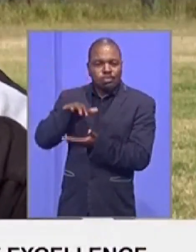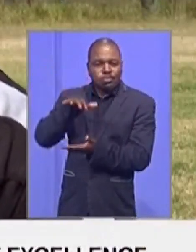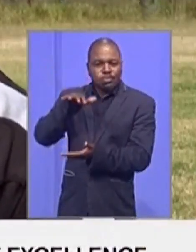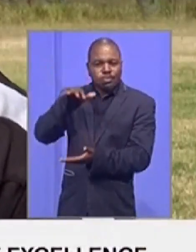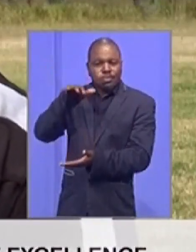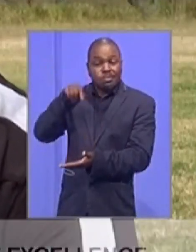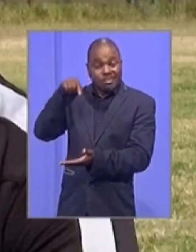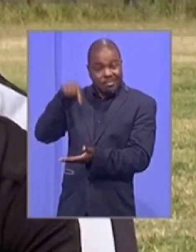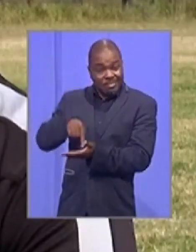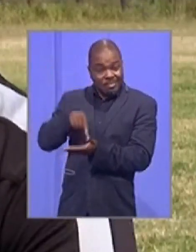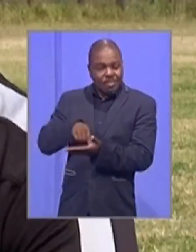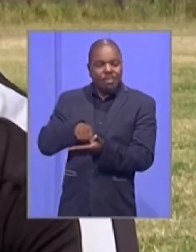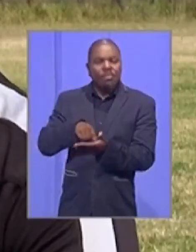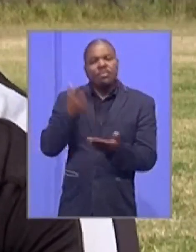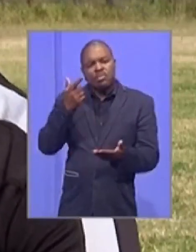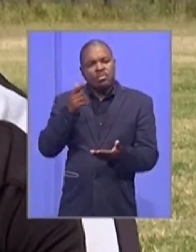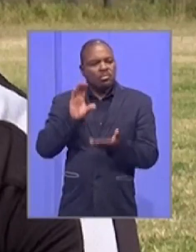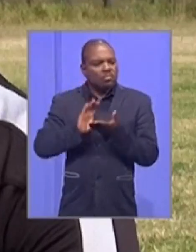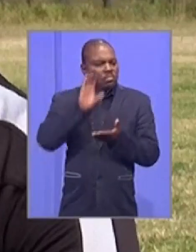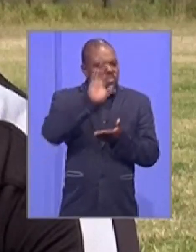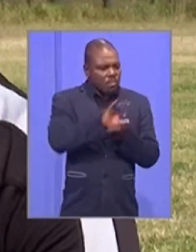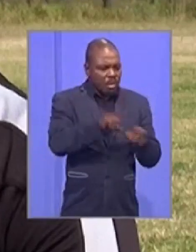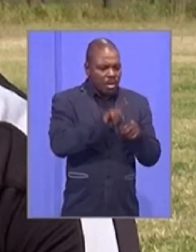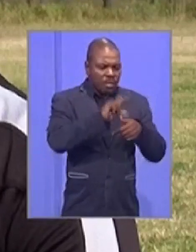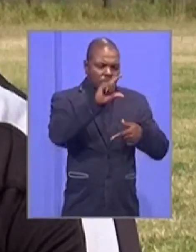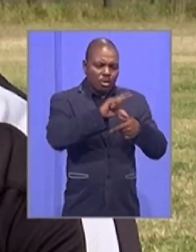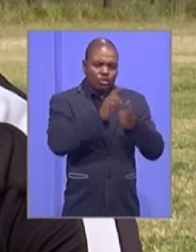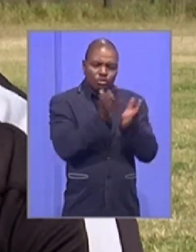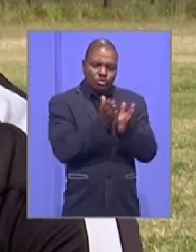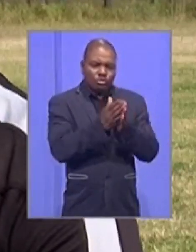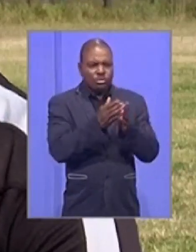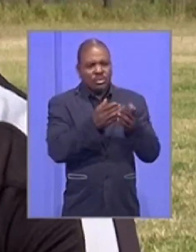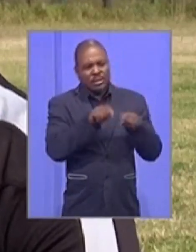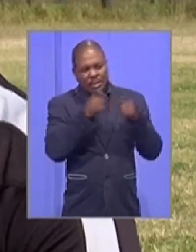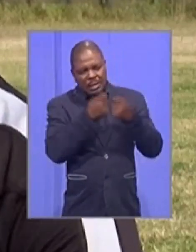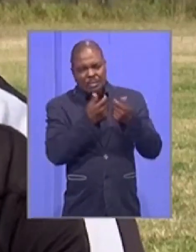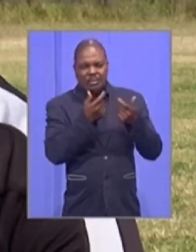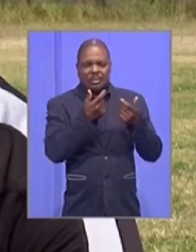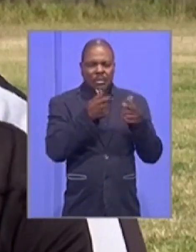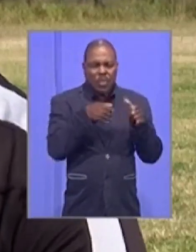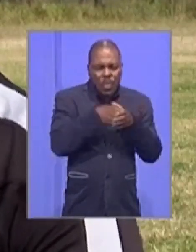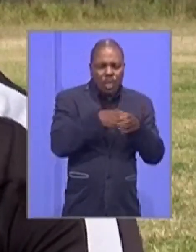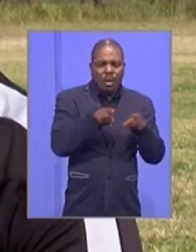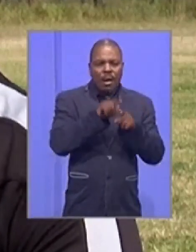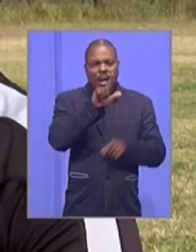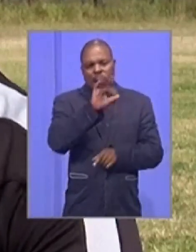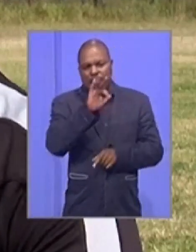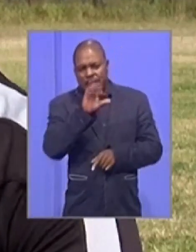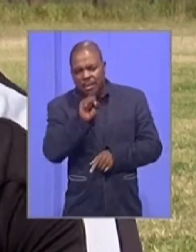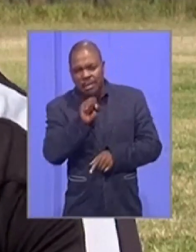go, and then institutions such as us, small teams, LFAs, then they can apply,